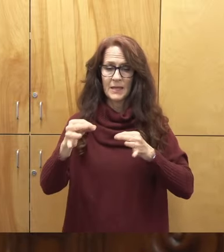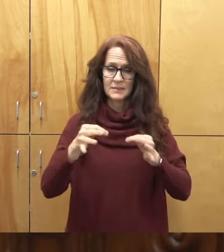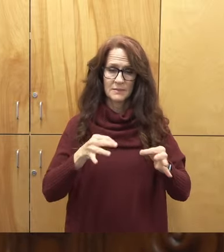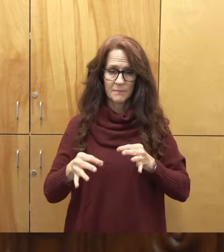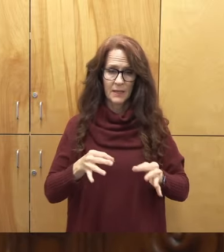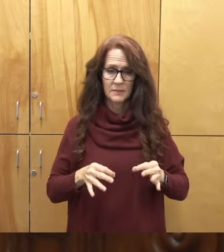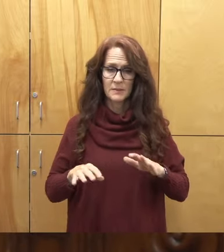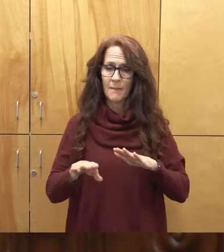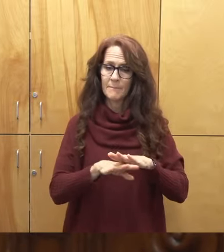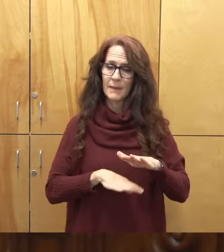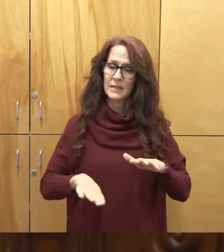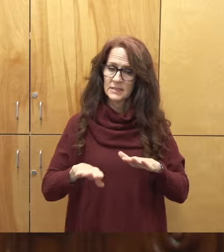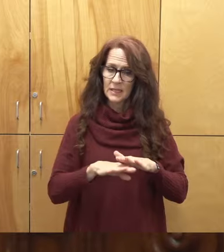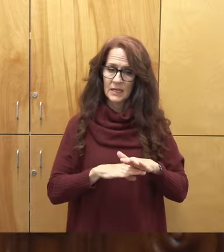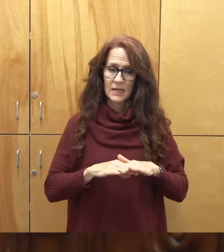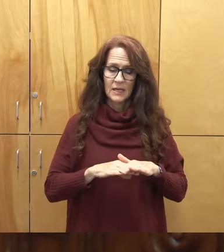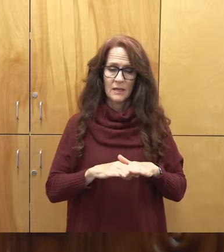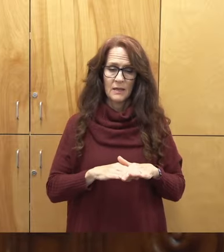some basic